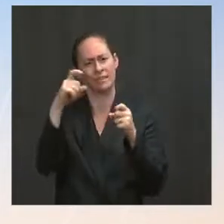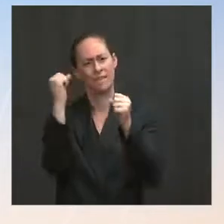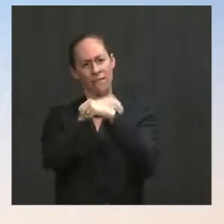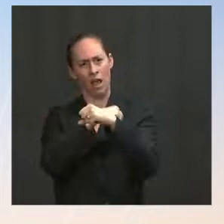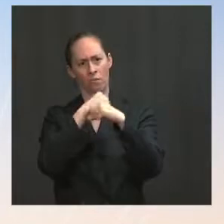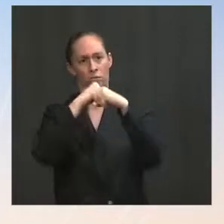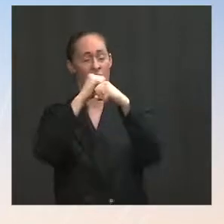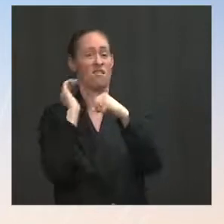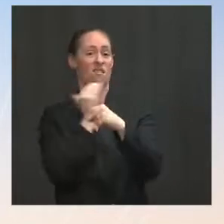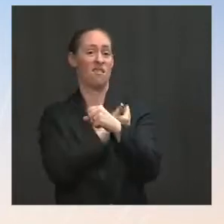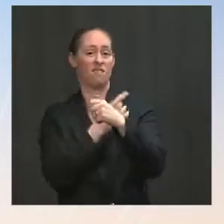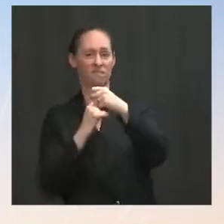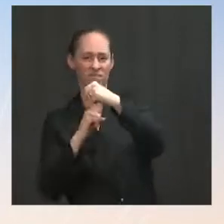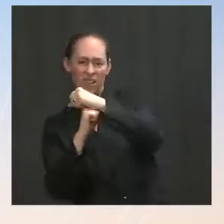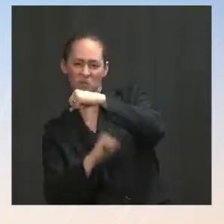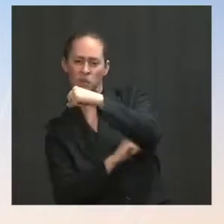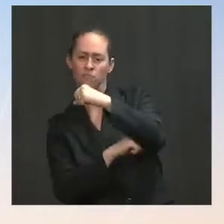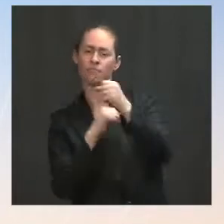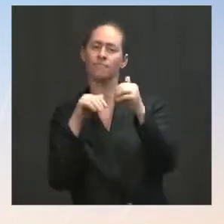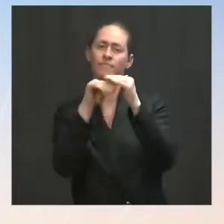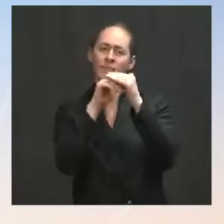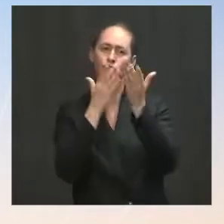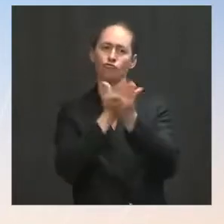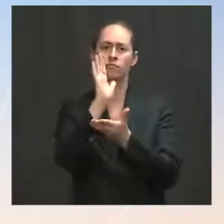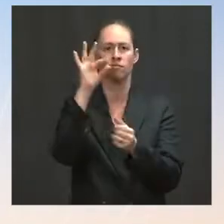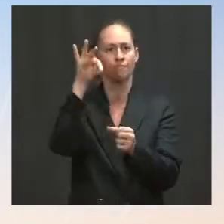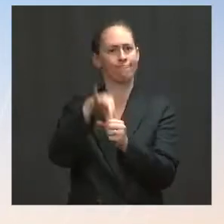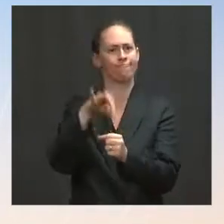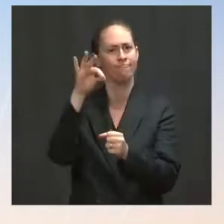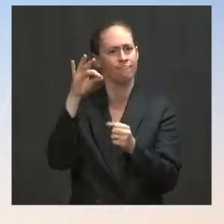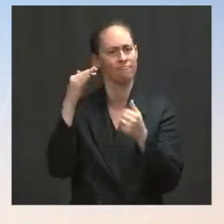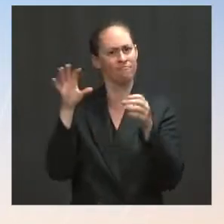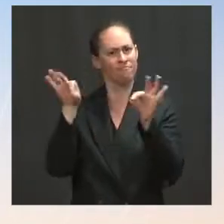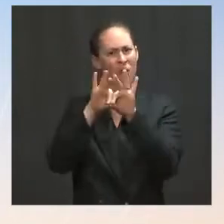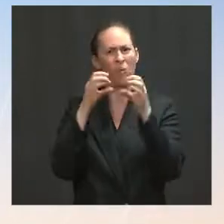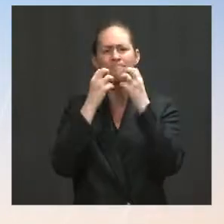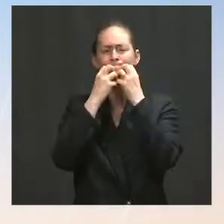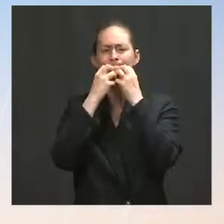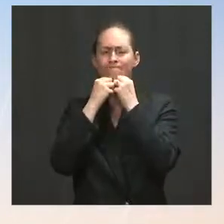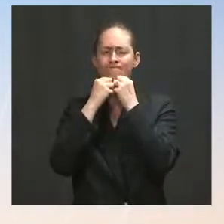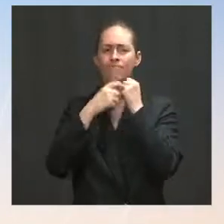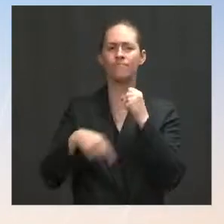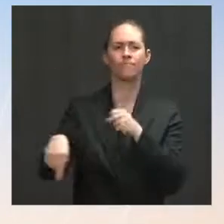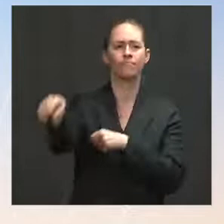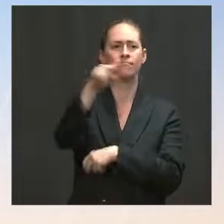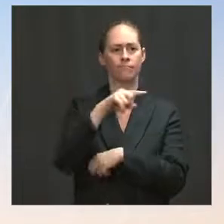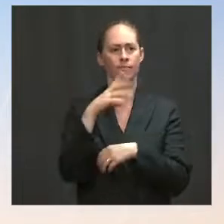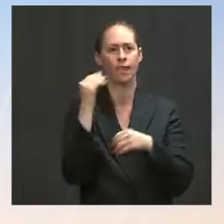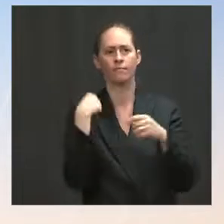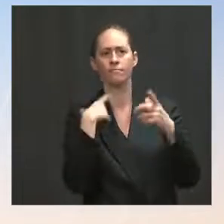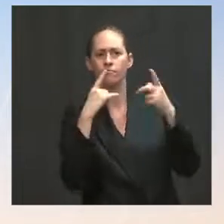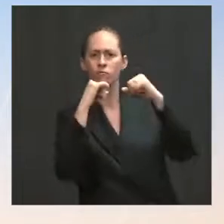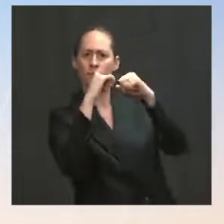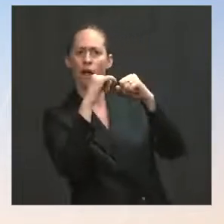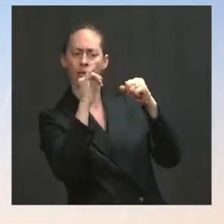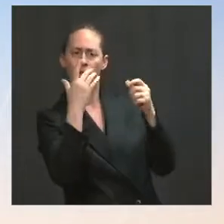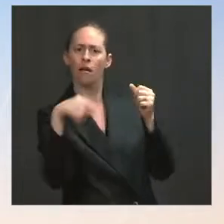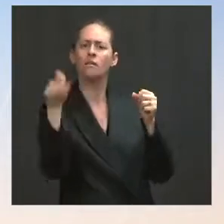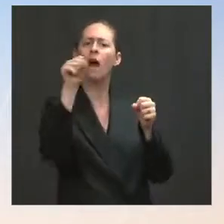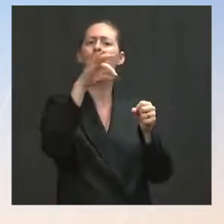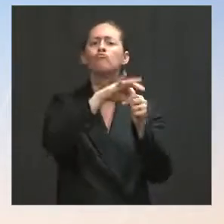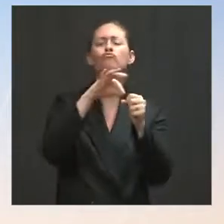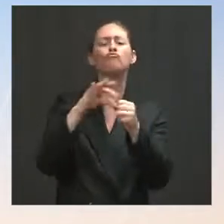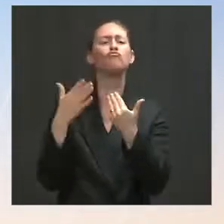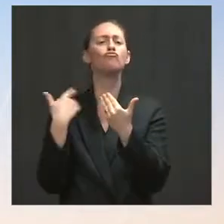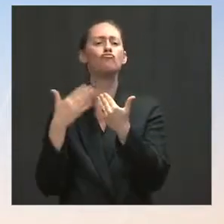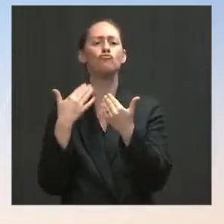to vote against the onslaught of voter suppression laws based on a dangerous and discredited conspiracy theory that culminated in an assault on our